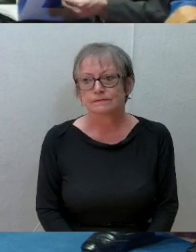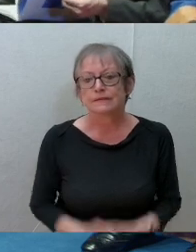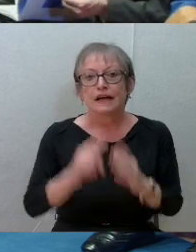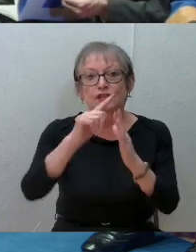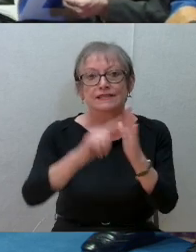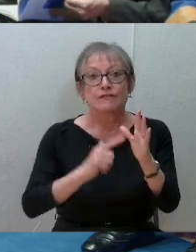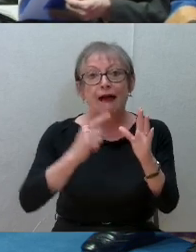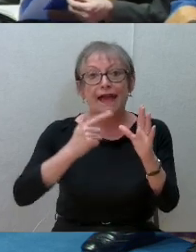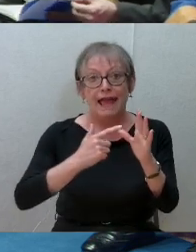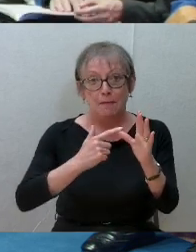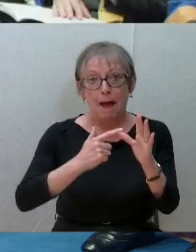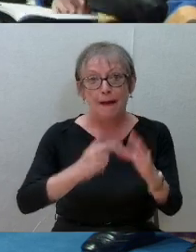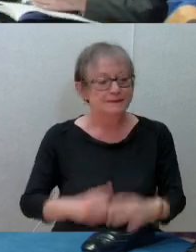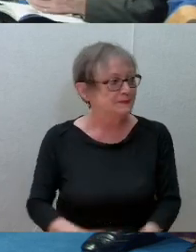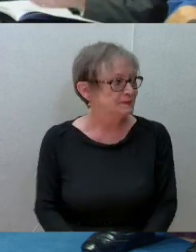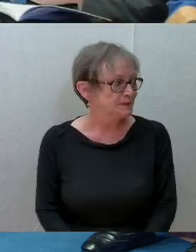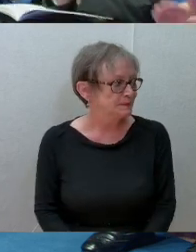Jacintha Ayeva.